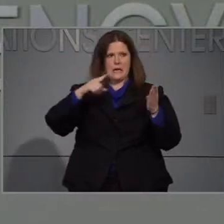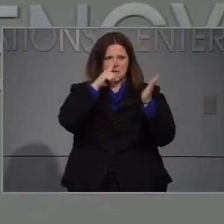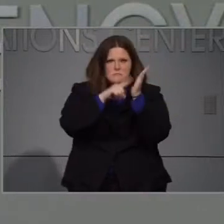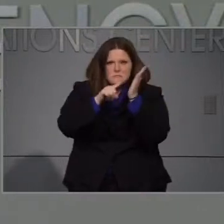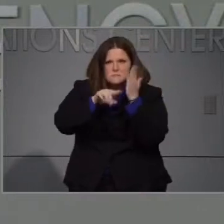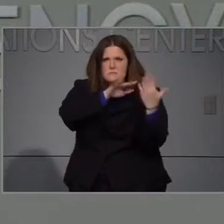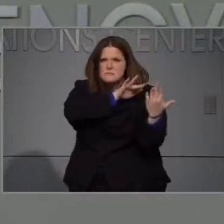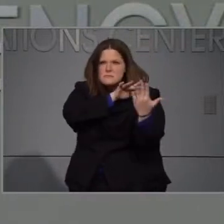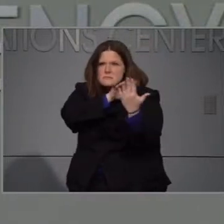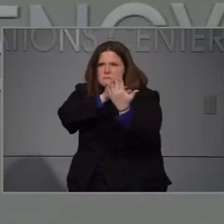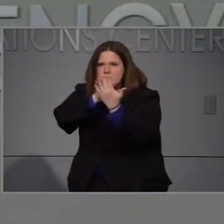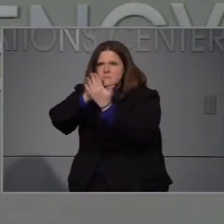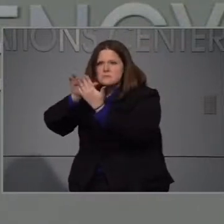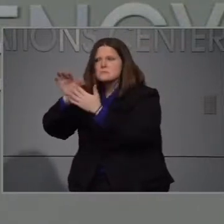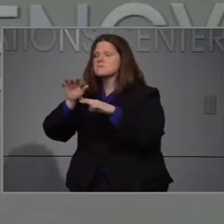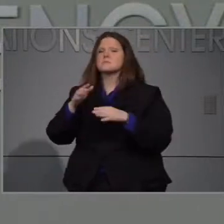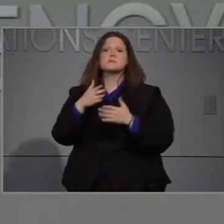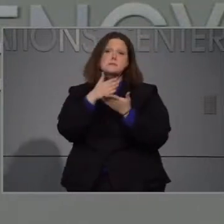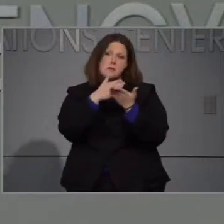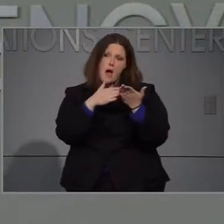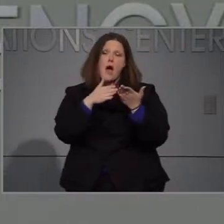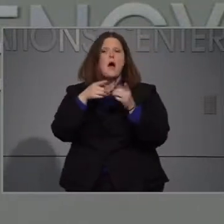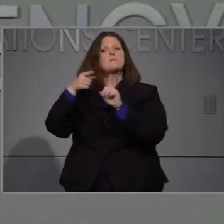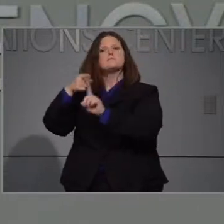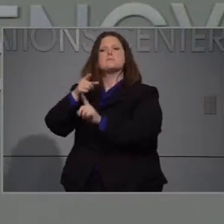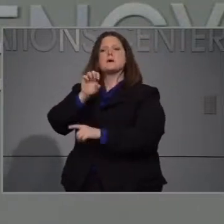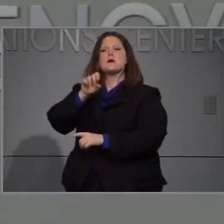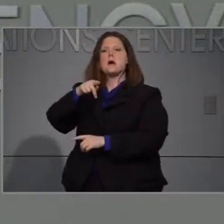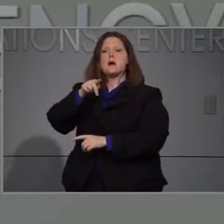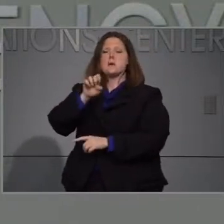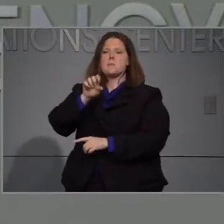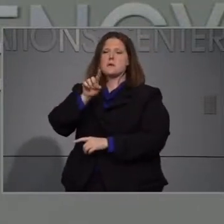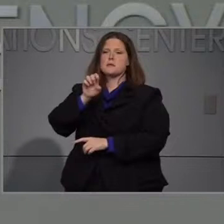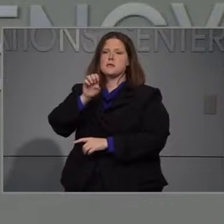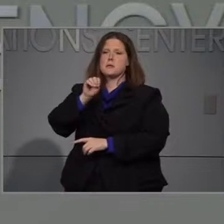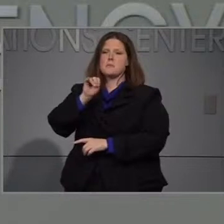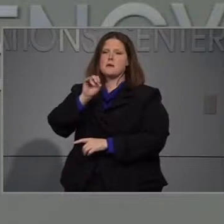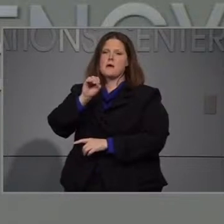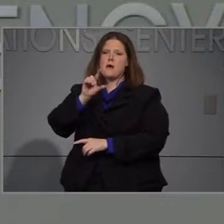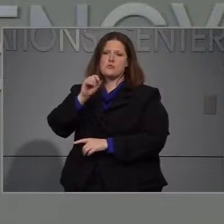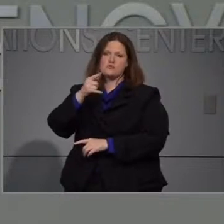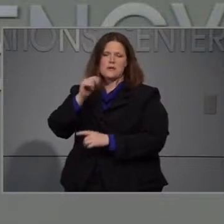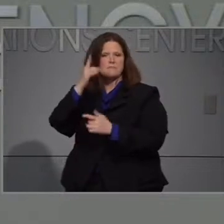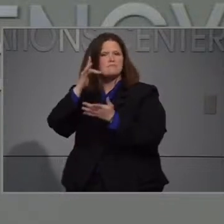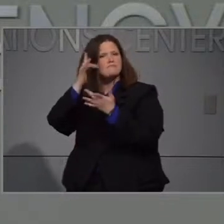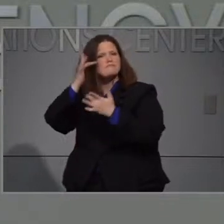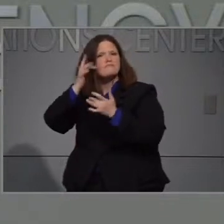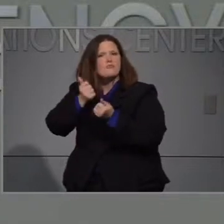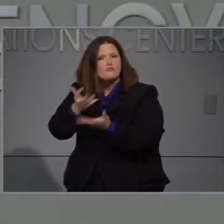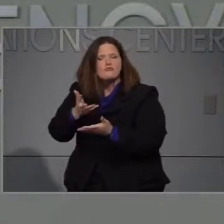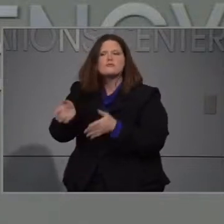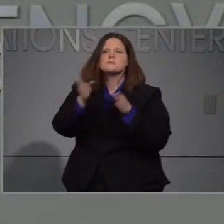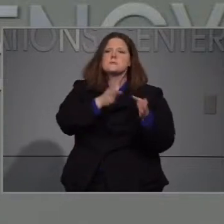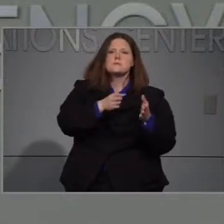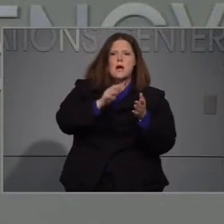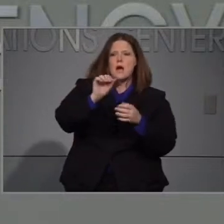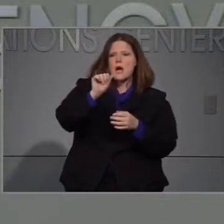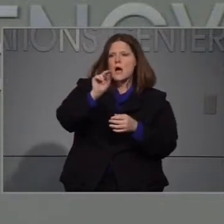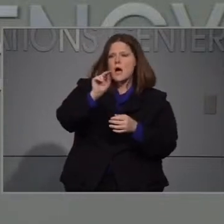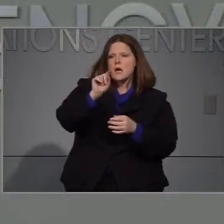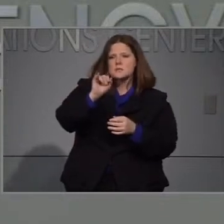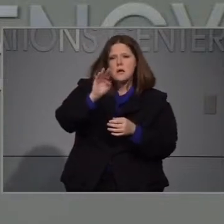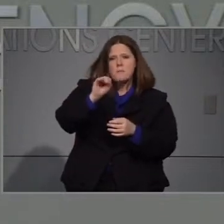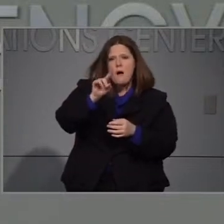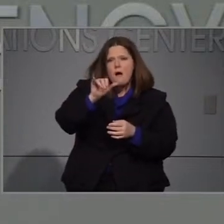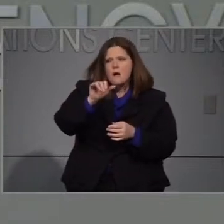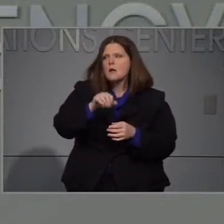opportunities going on around the state. Some of them are in the epidemiology and antibody range. Some of them are related to therapeutic trials. What